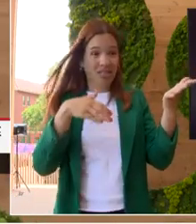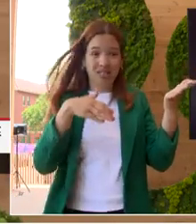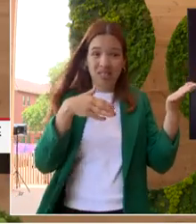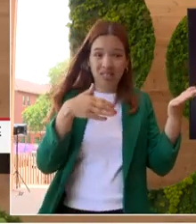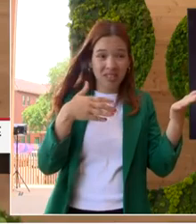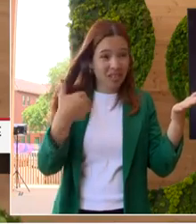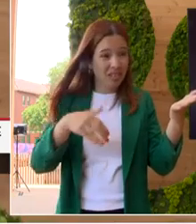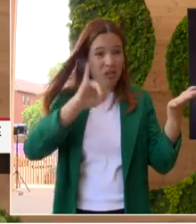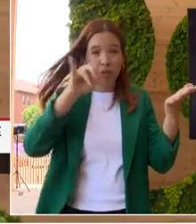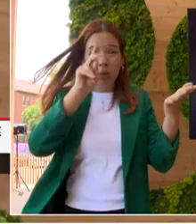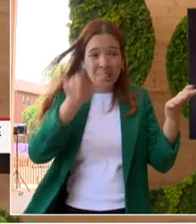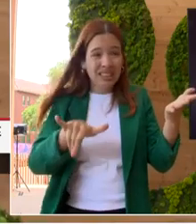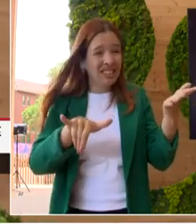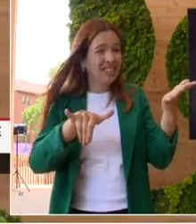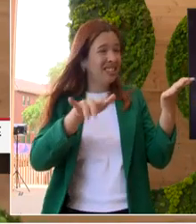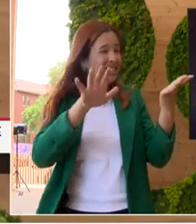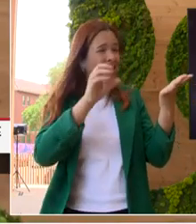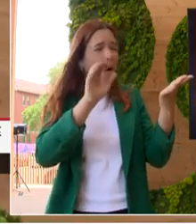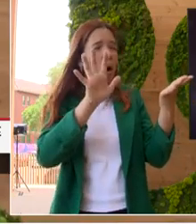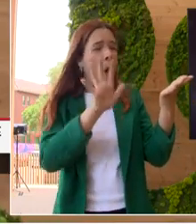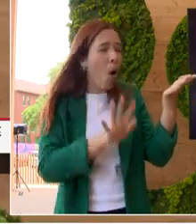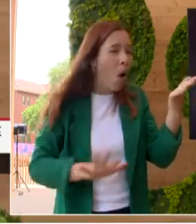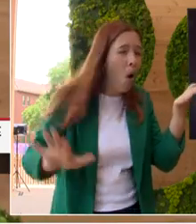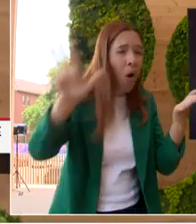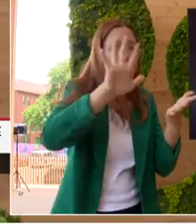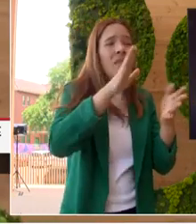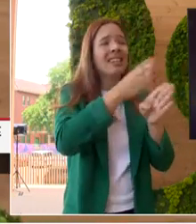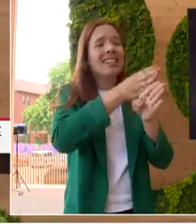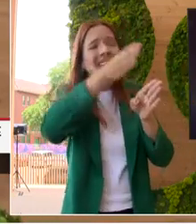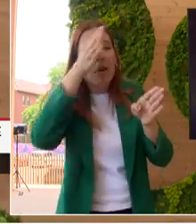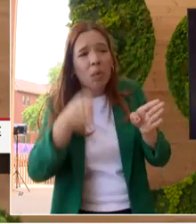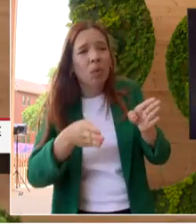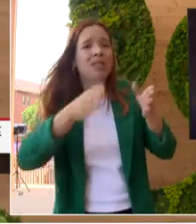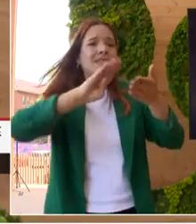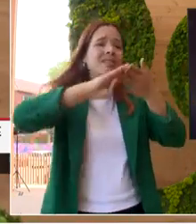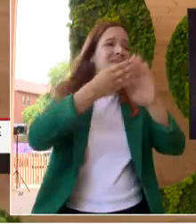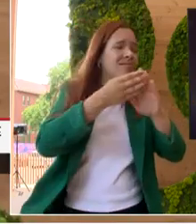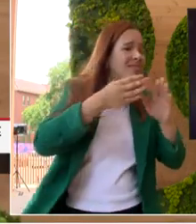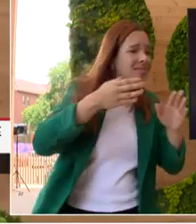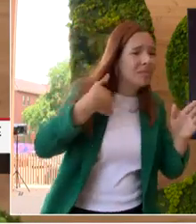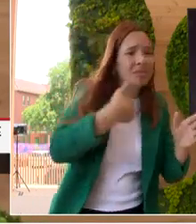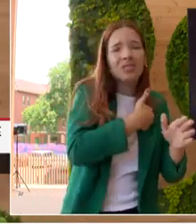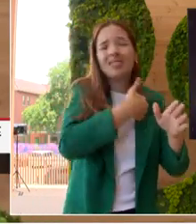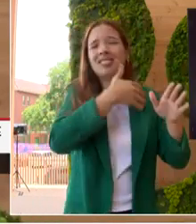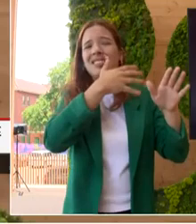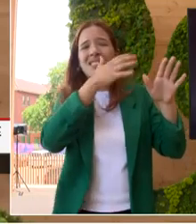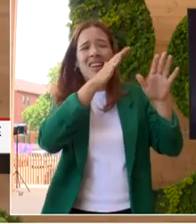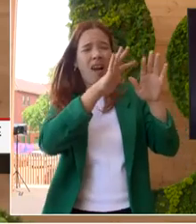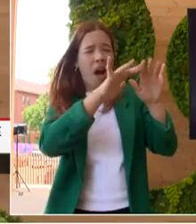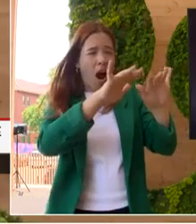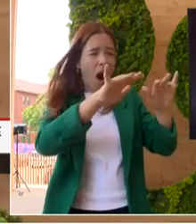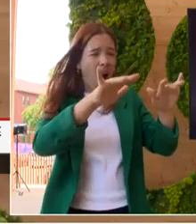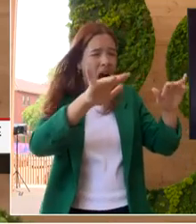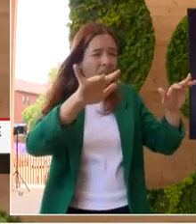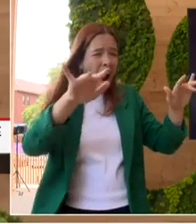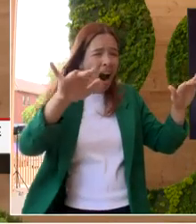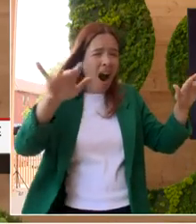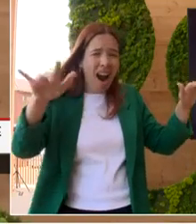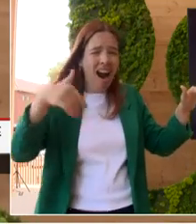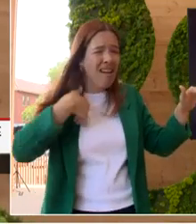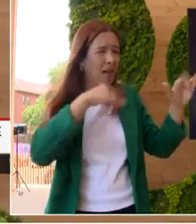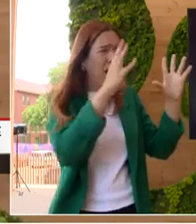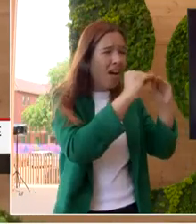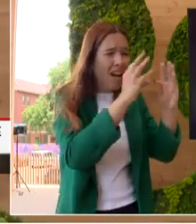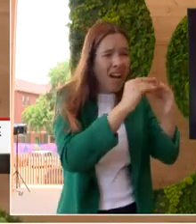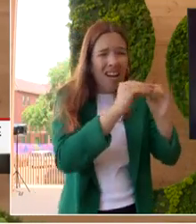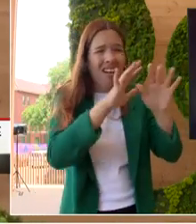and all of the neighbors and community members who've shared ideas and input. We have had hundreds of meetings. None of this would be